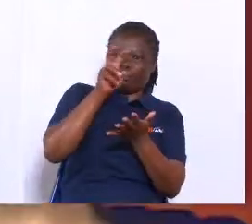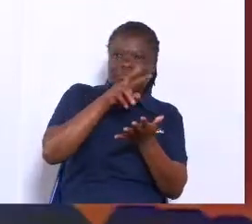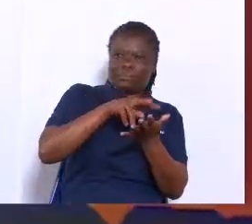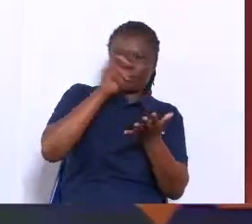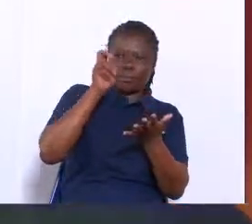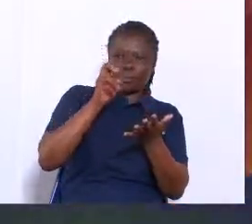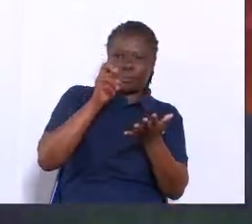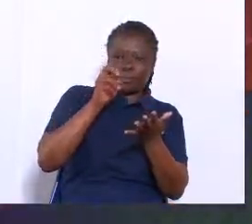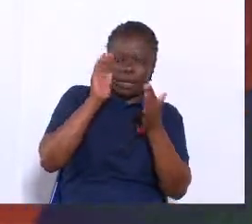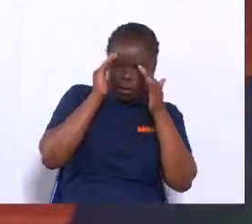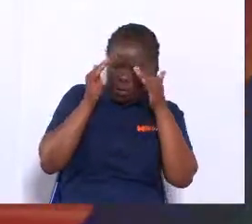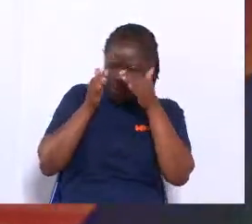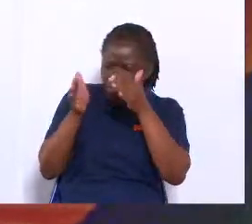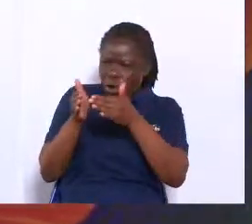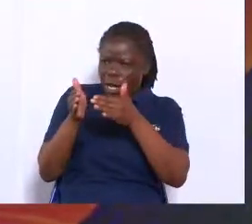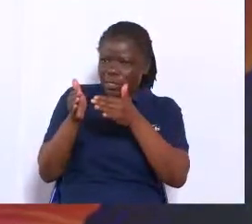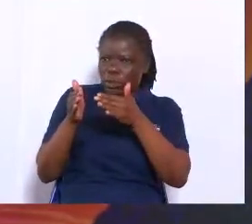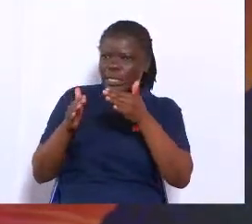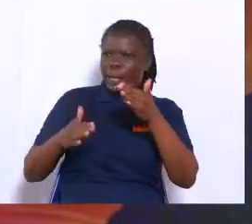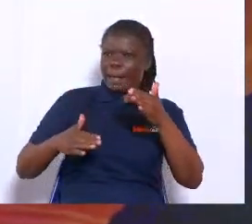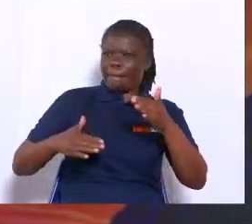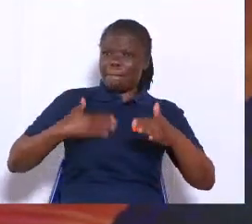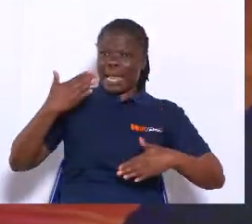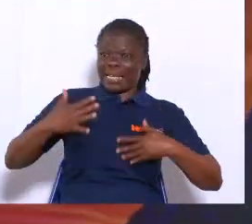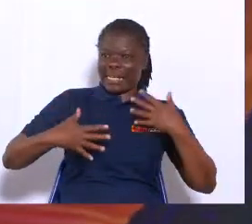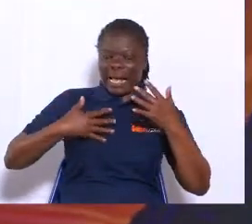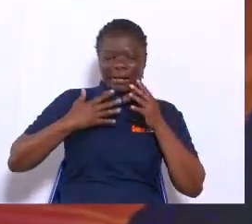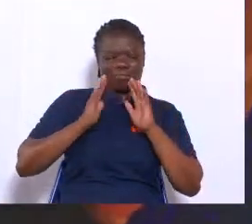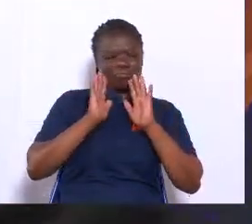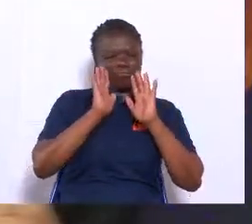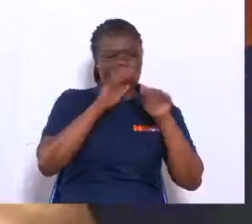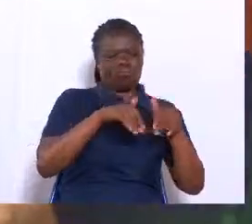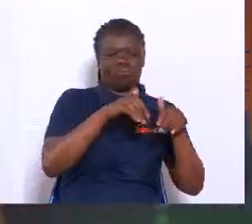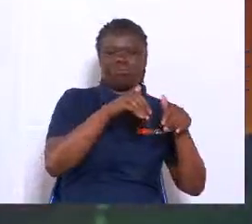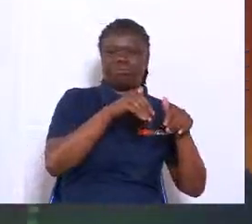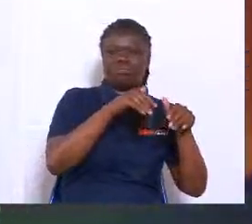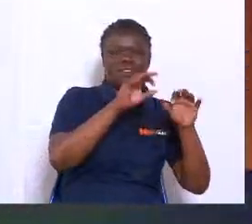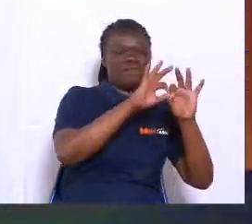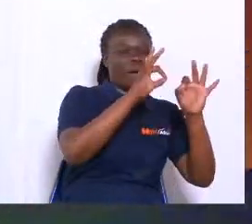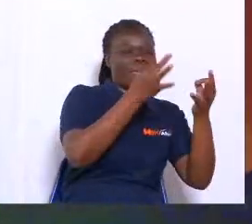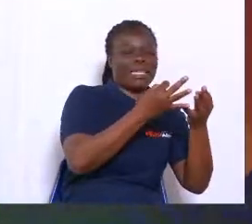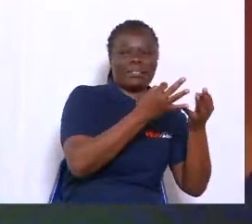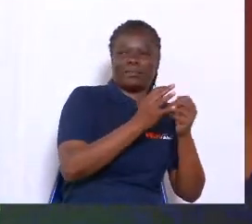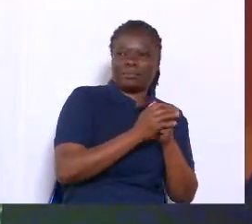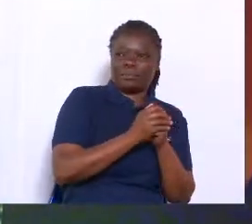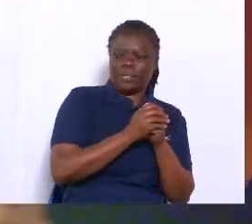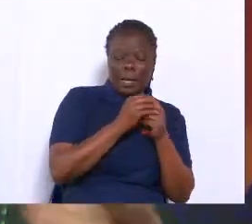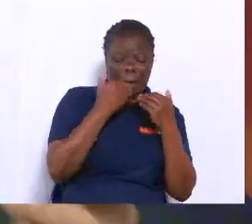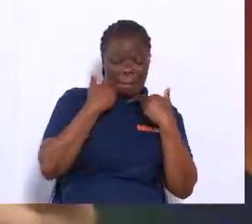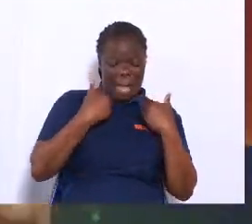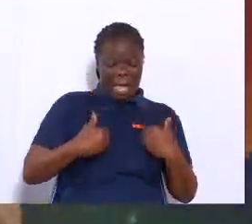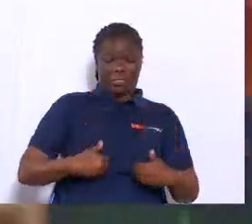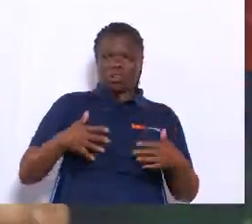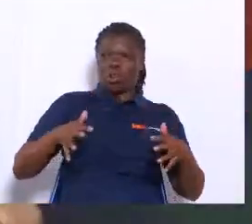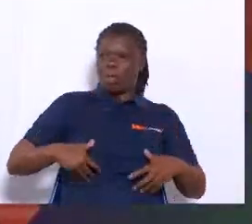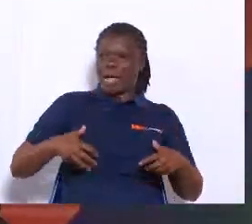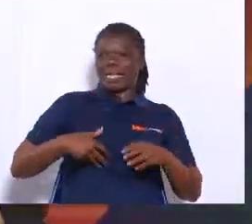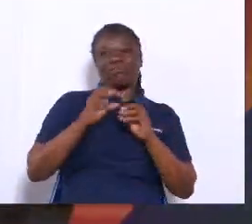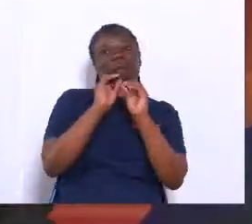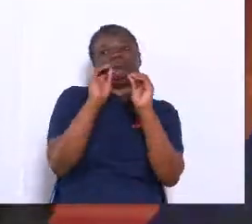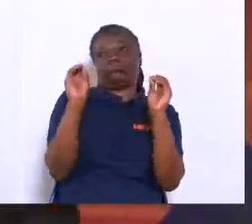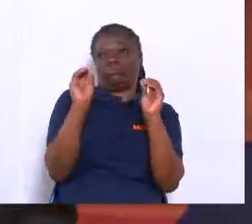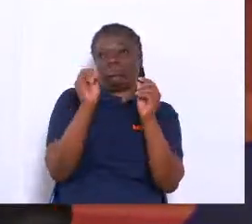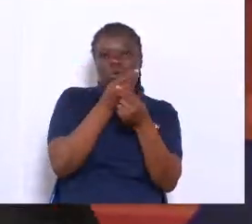with the pleasure. You're not a monkey. I'm not a monkey. We are human beings